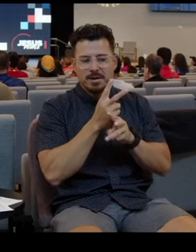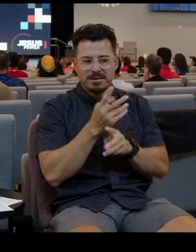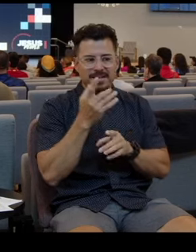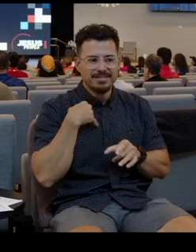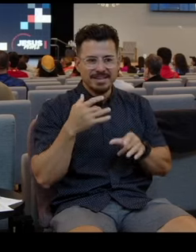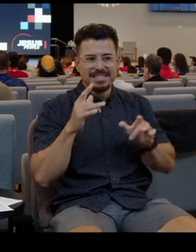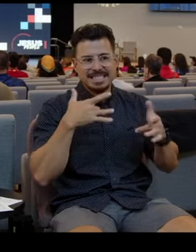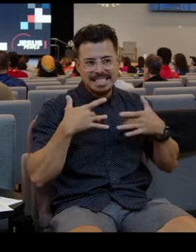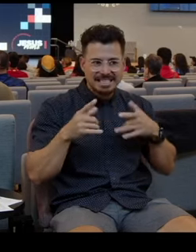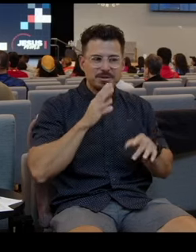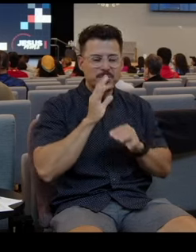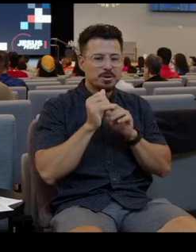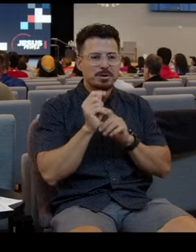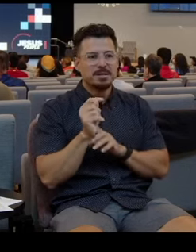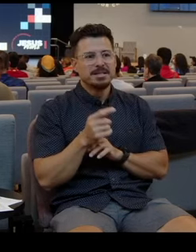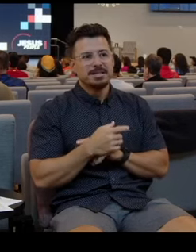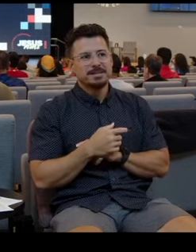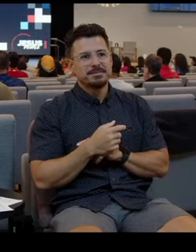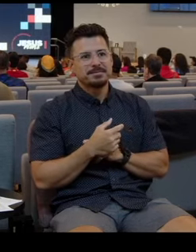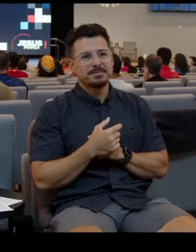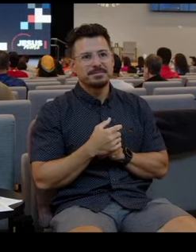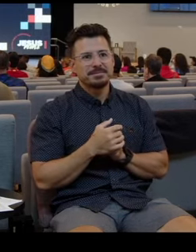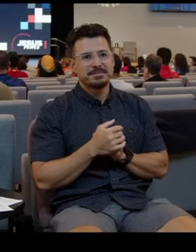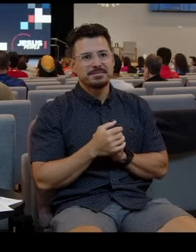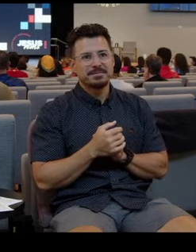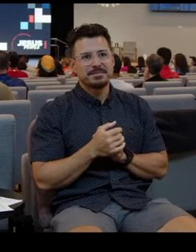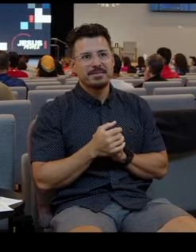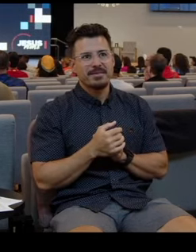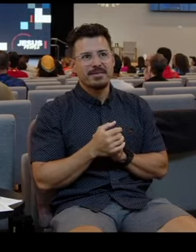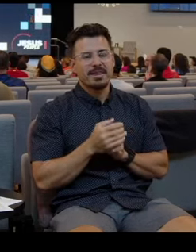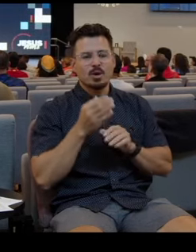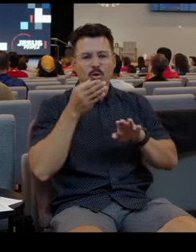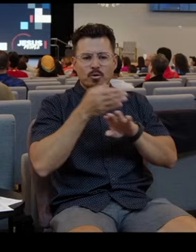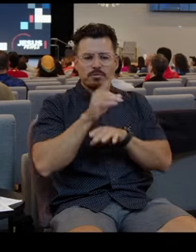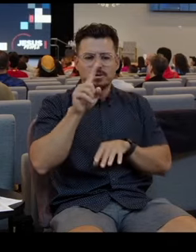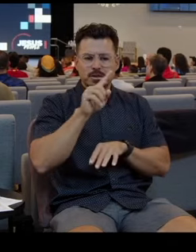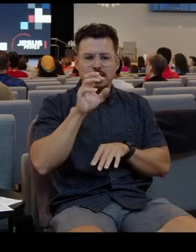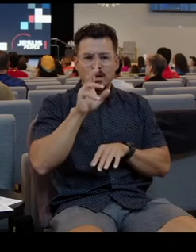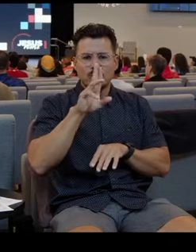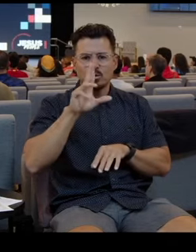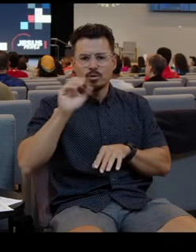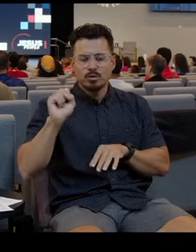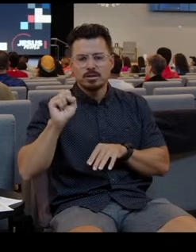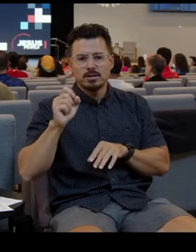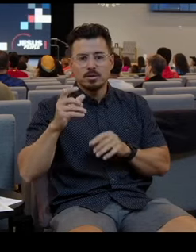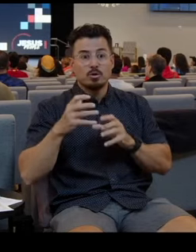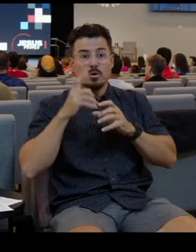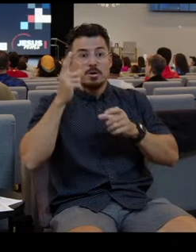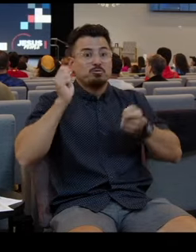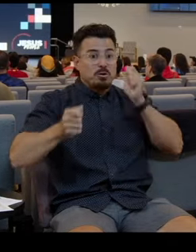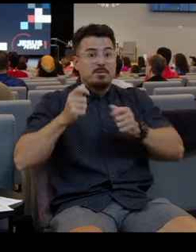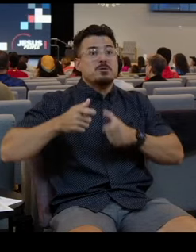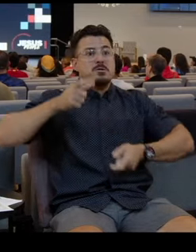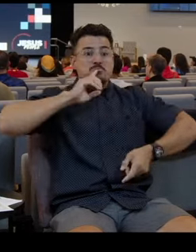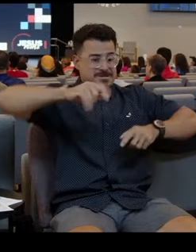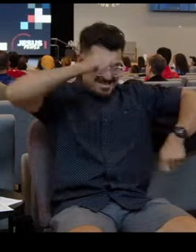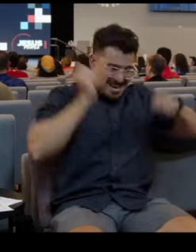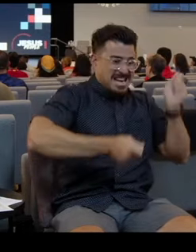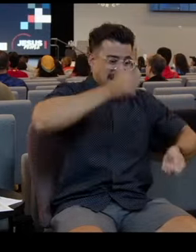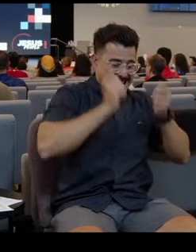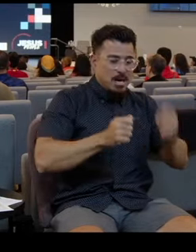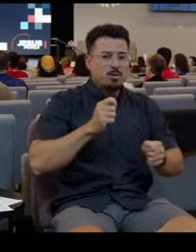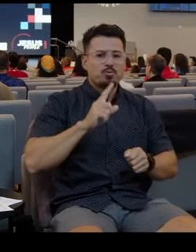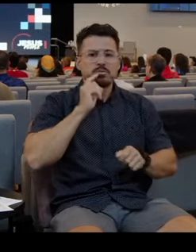this, delicate about this. But an overzealous drummer in that building could affect the